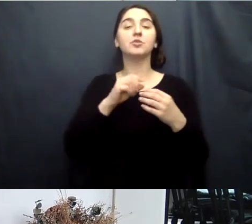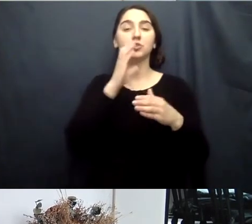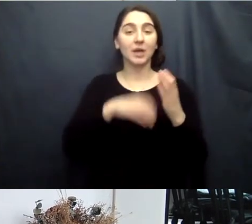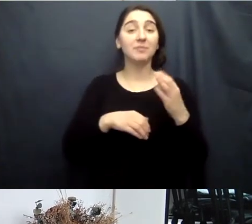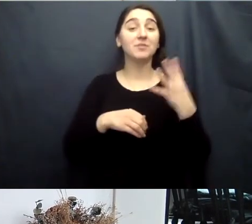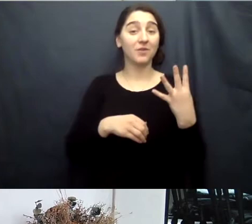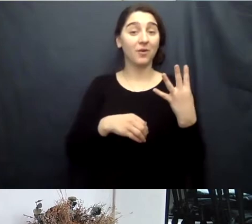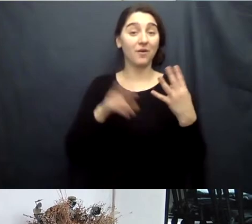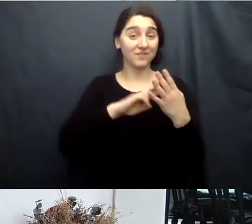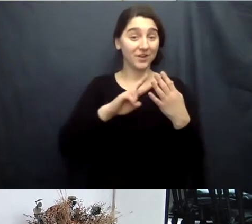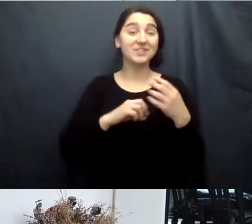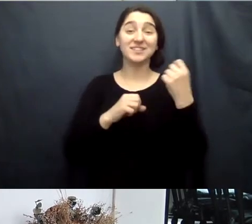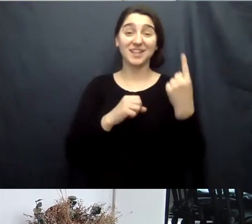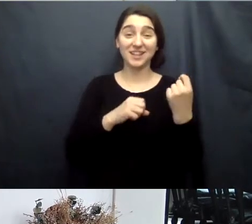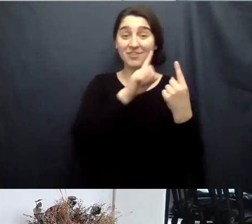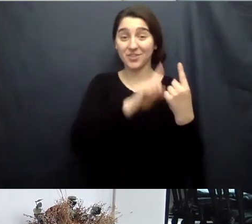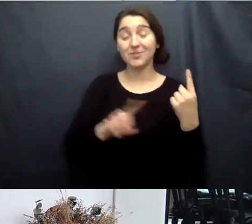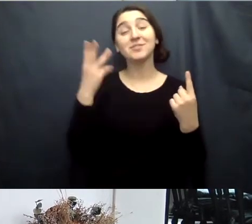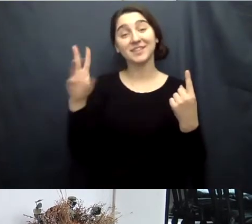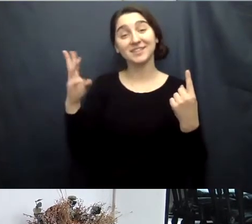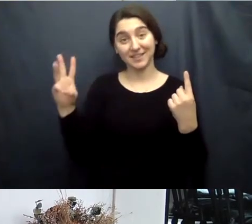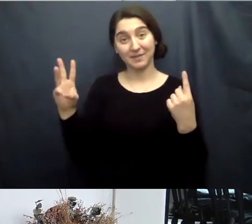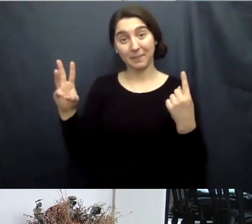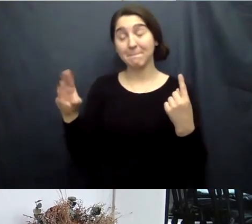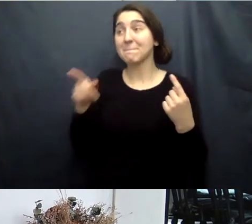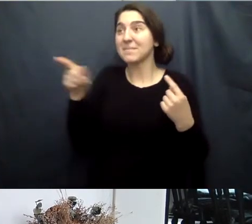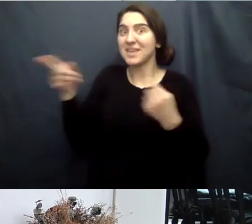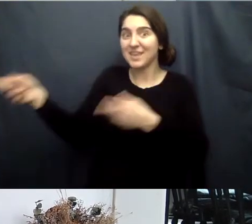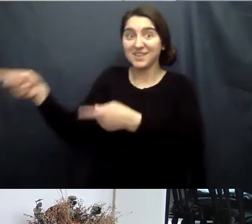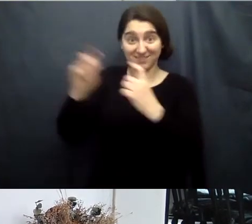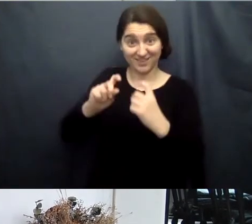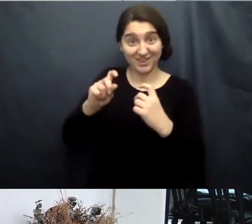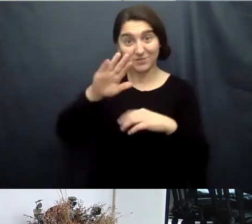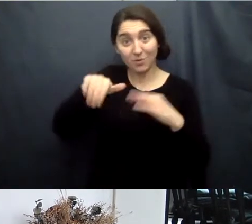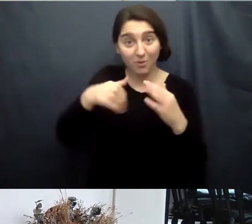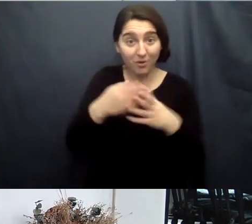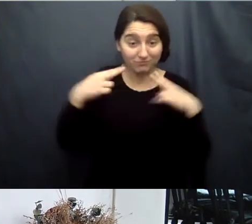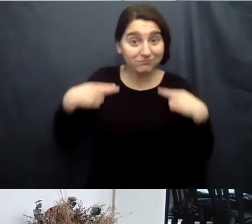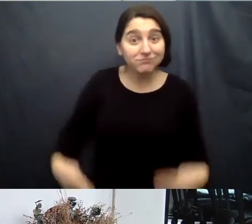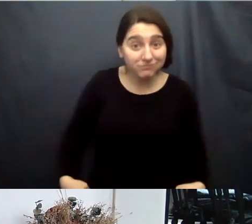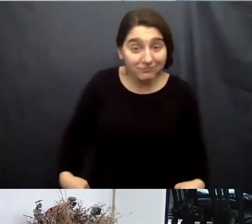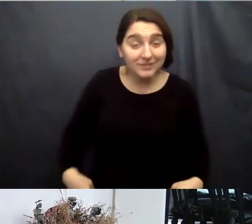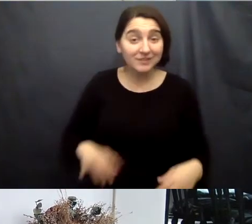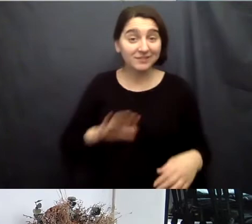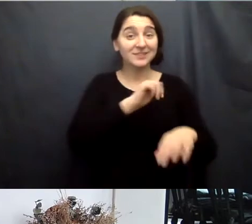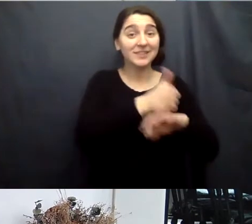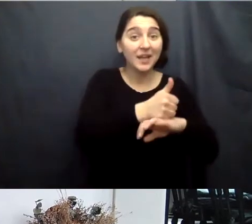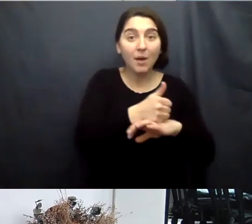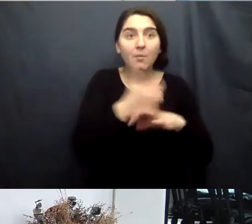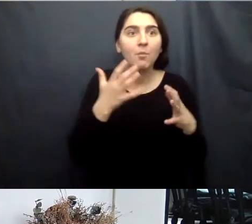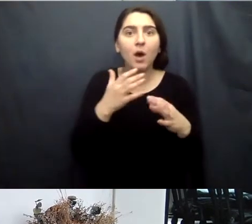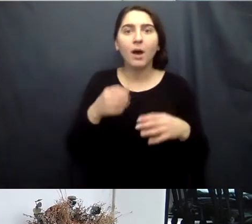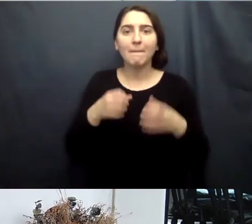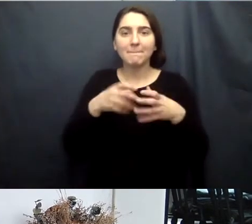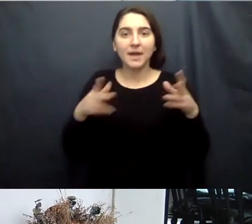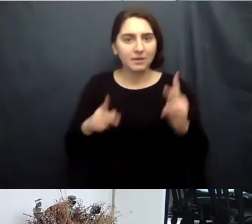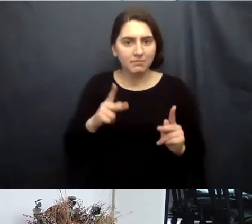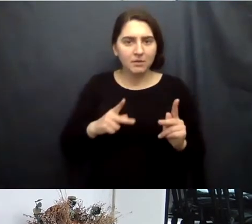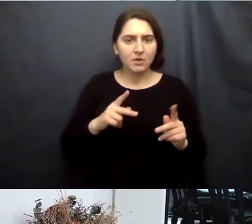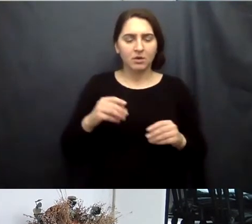4, verses 11 through 16. It was he who gave gifts to mankind. He appointed some to